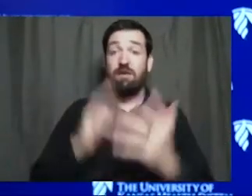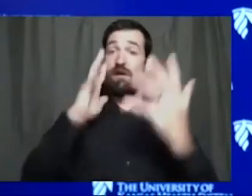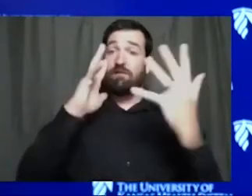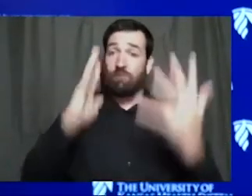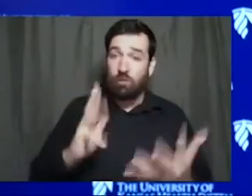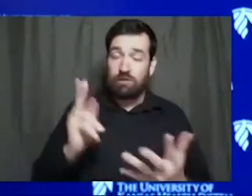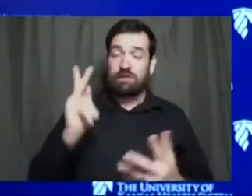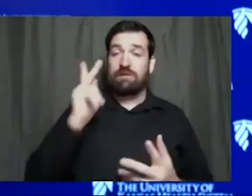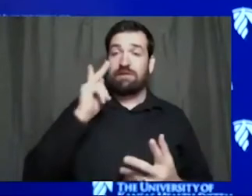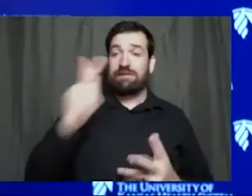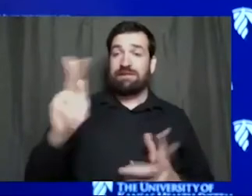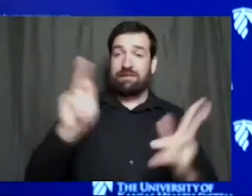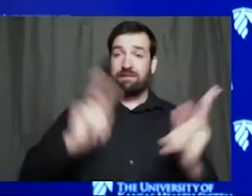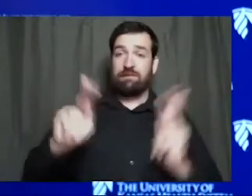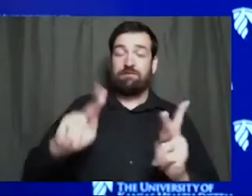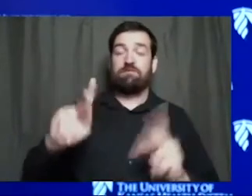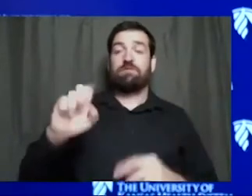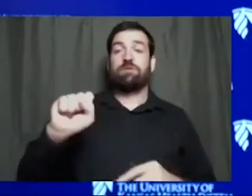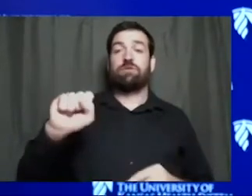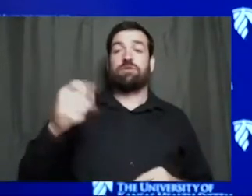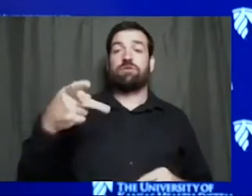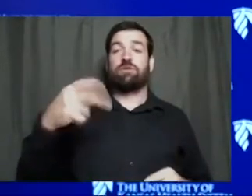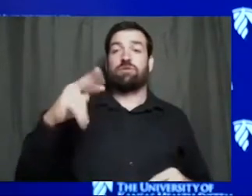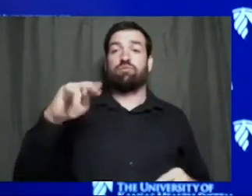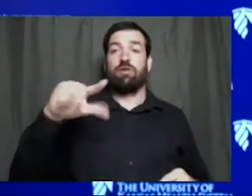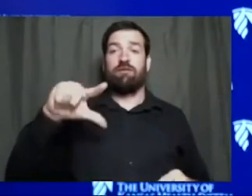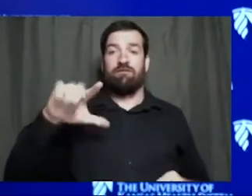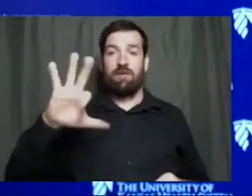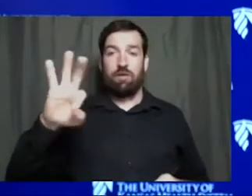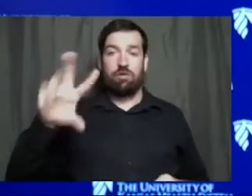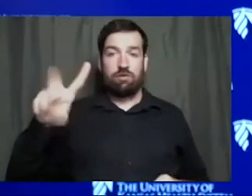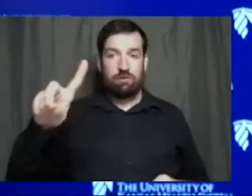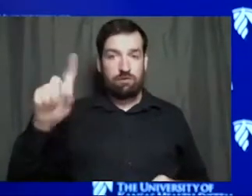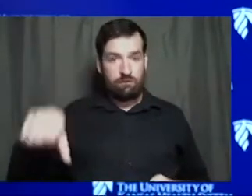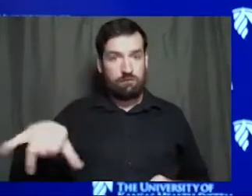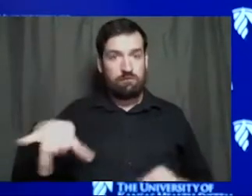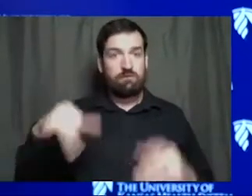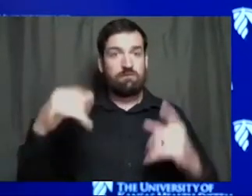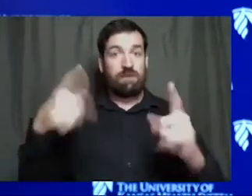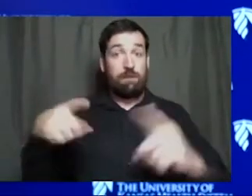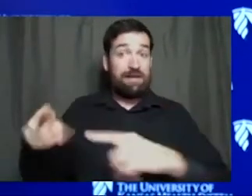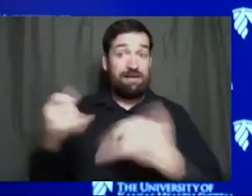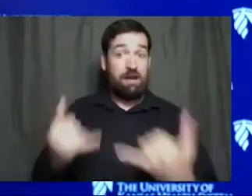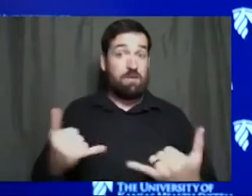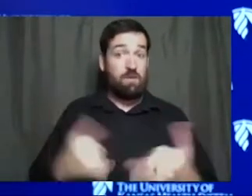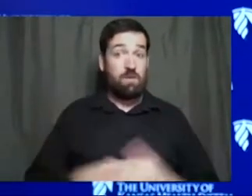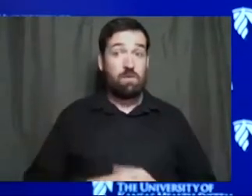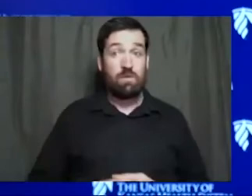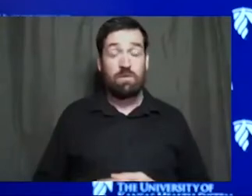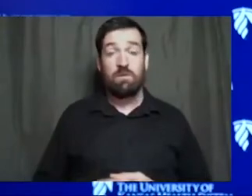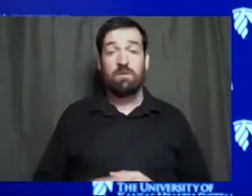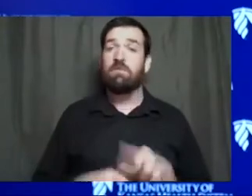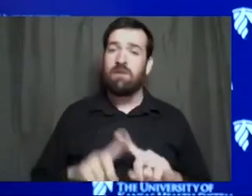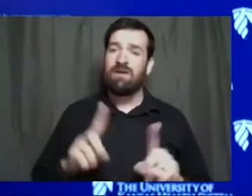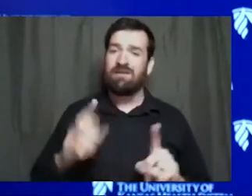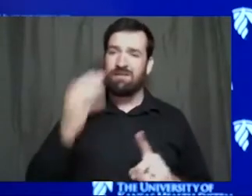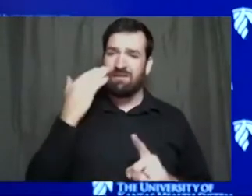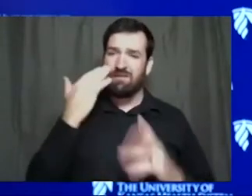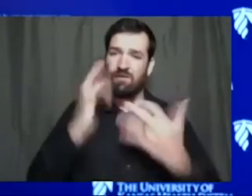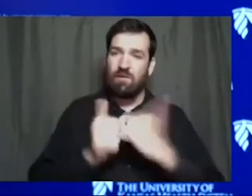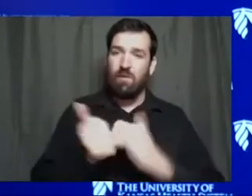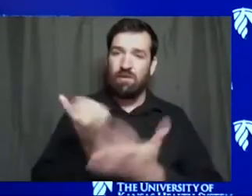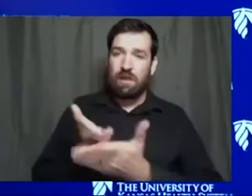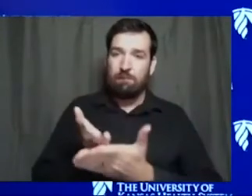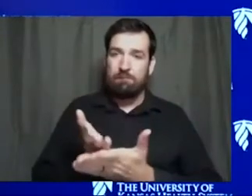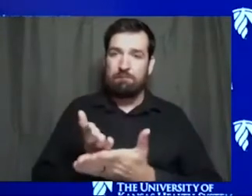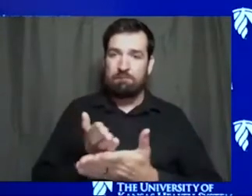down in Springfield. That has been happening to them down there now. But we know how to stop it, and we know how to do it.